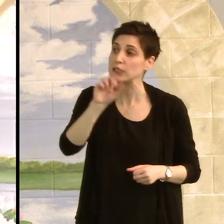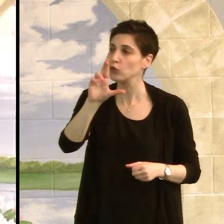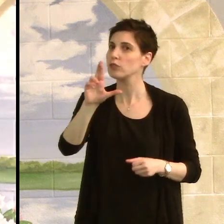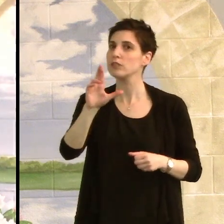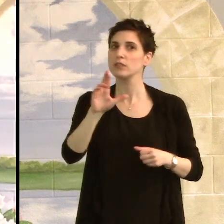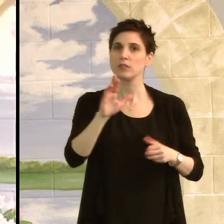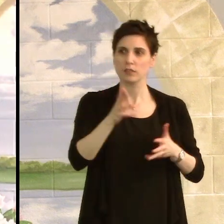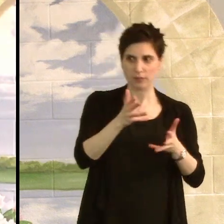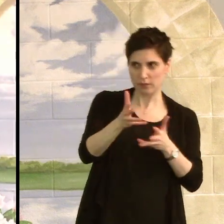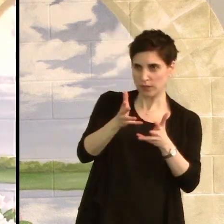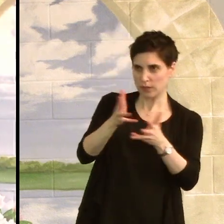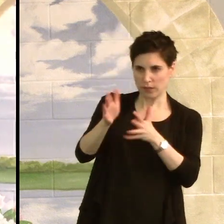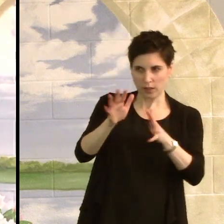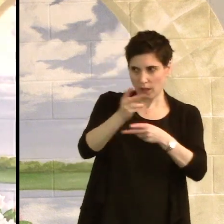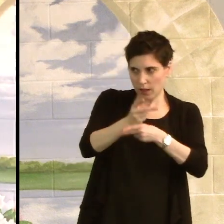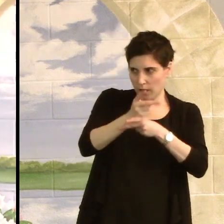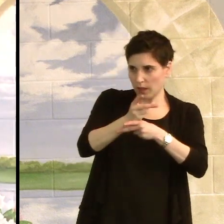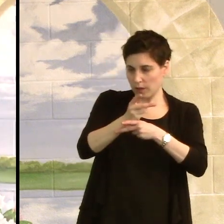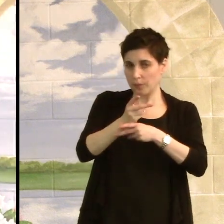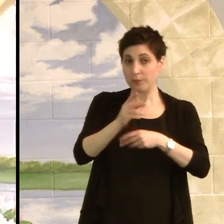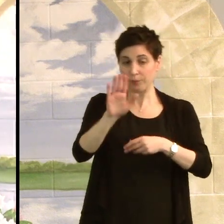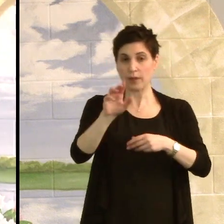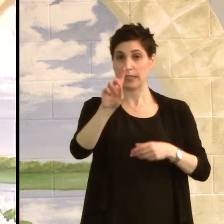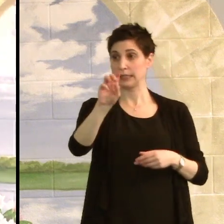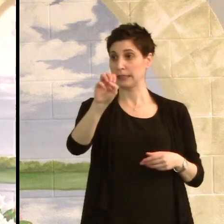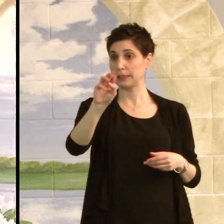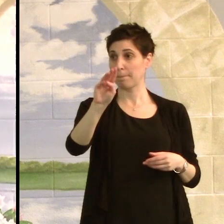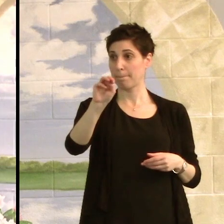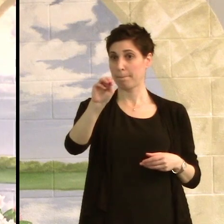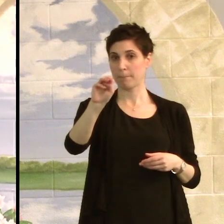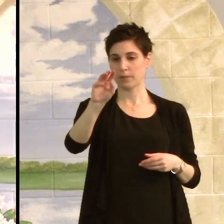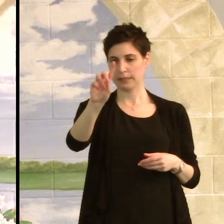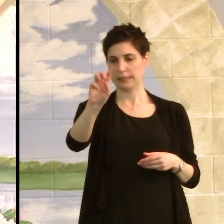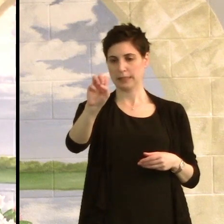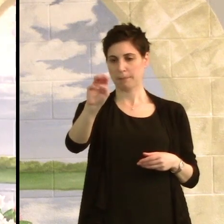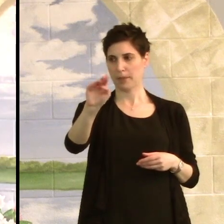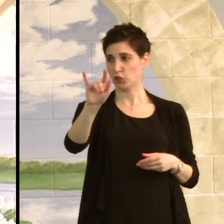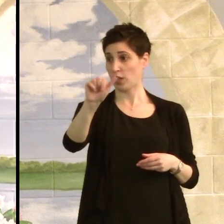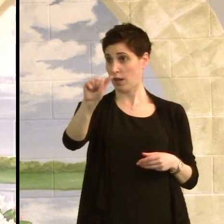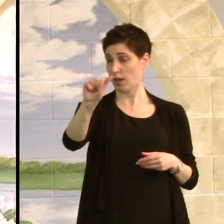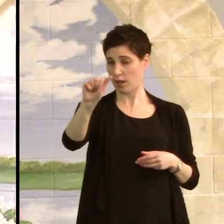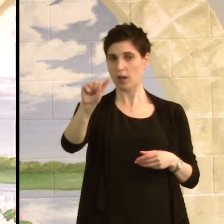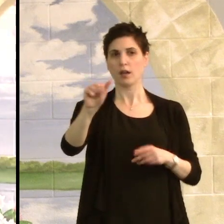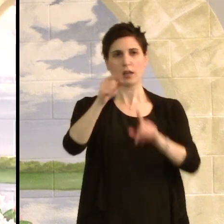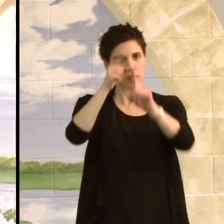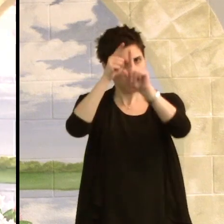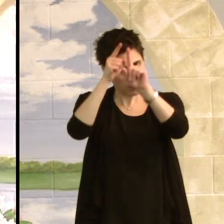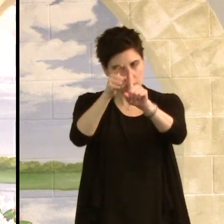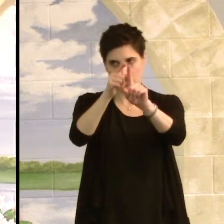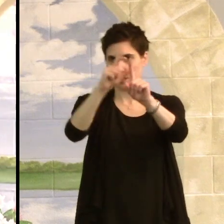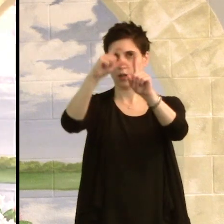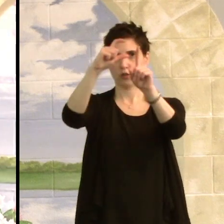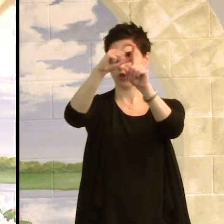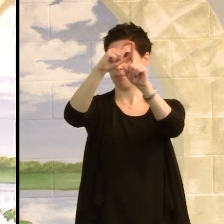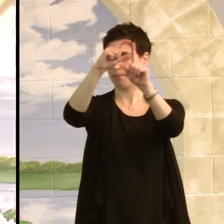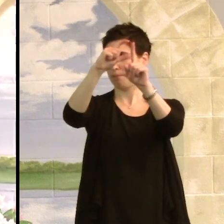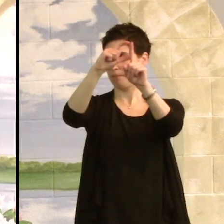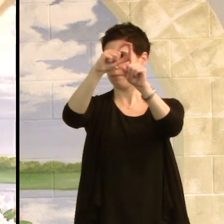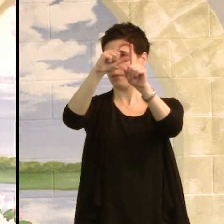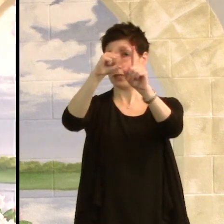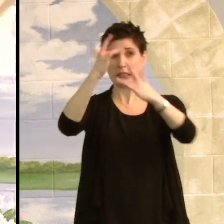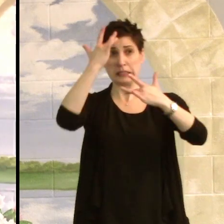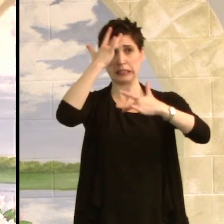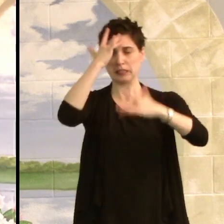Dementia is a medical term. It's not a specific disease. It's an